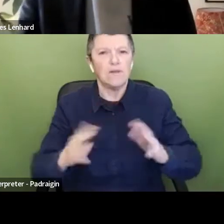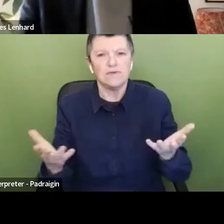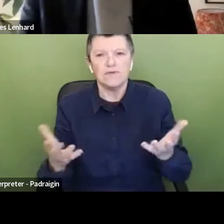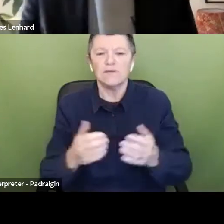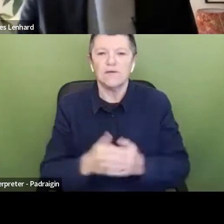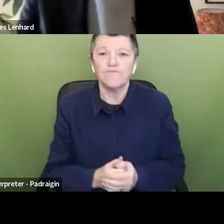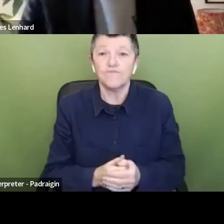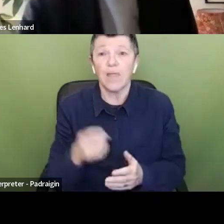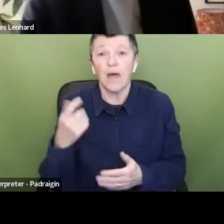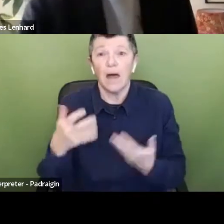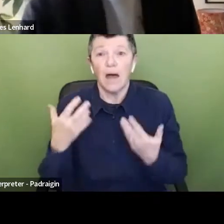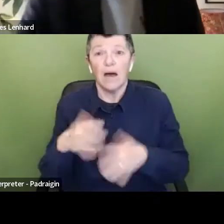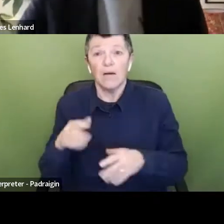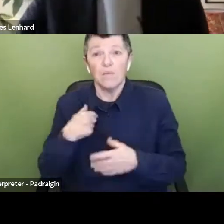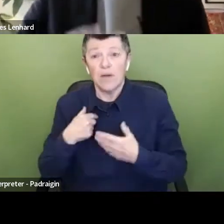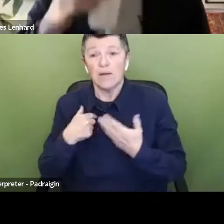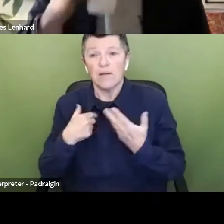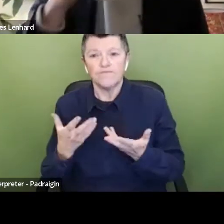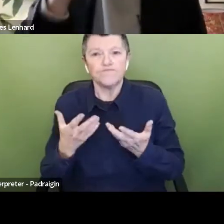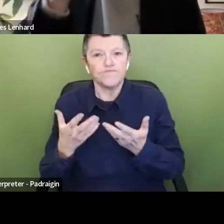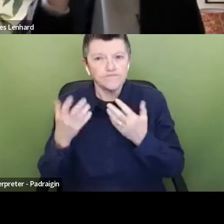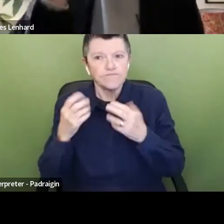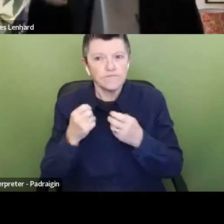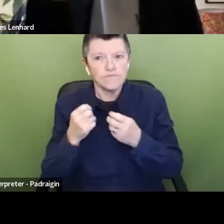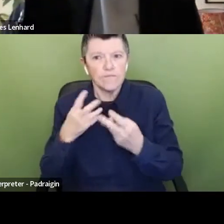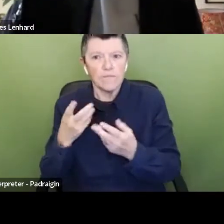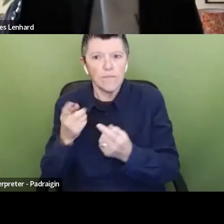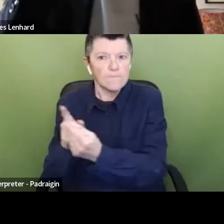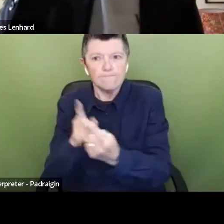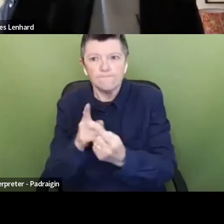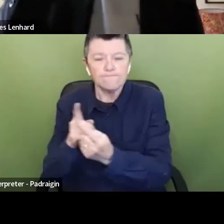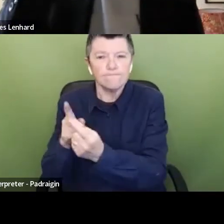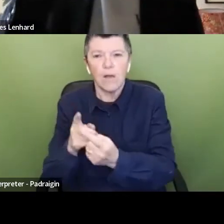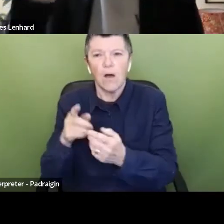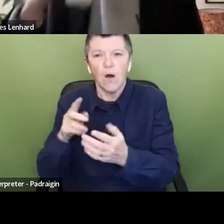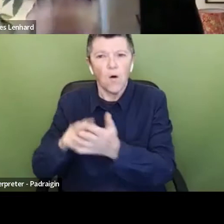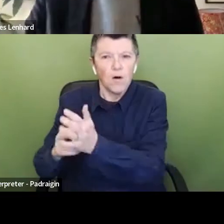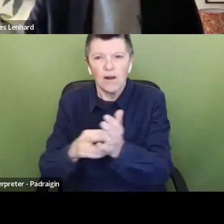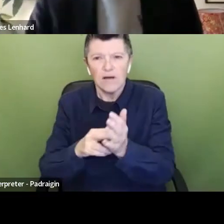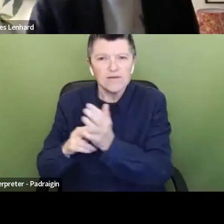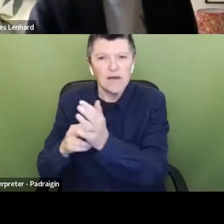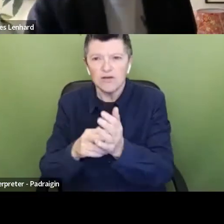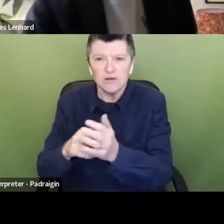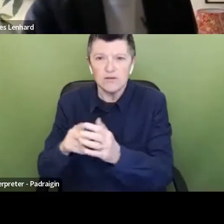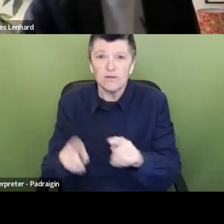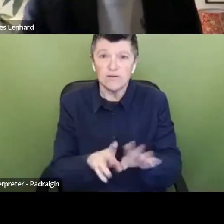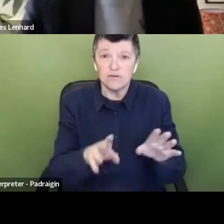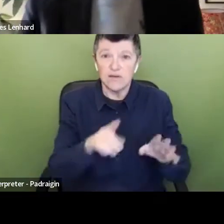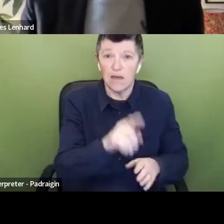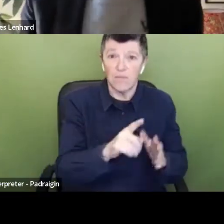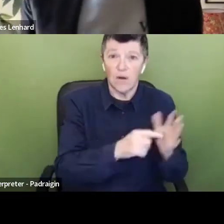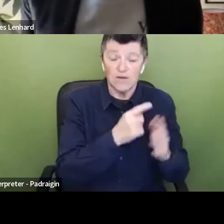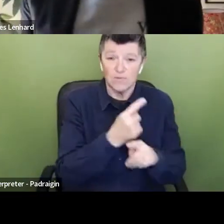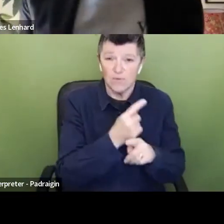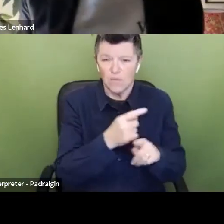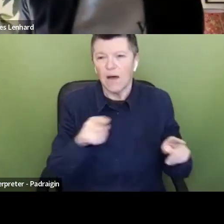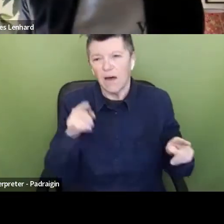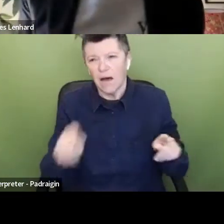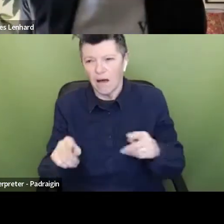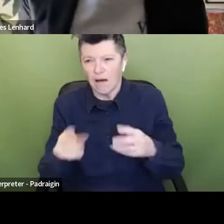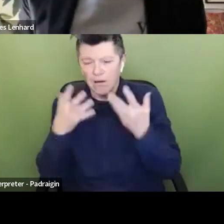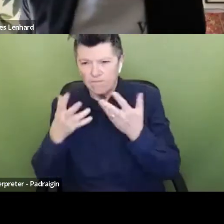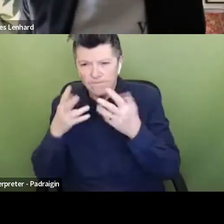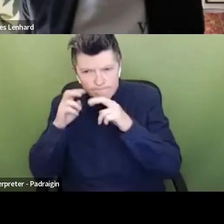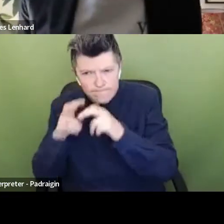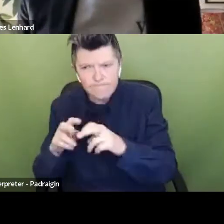homeless organizations, precisely those that Johannes ended on. And I studied these organizations